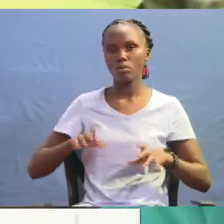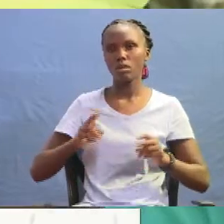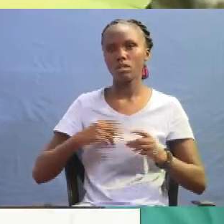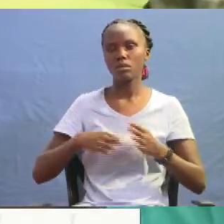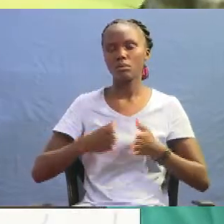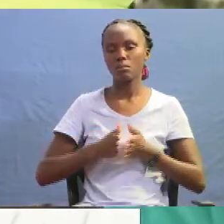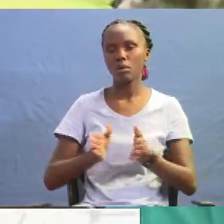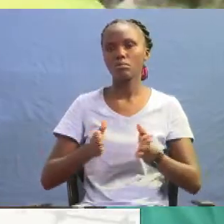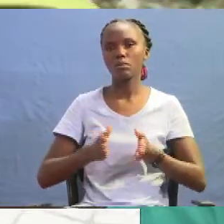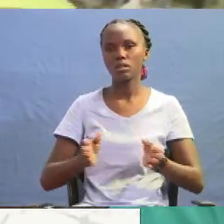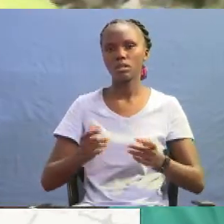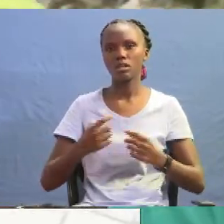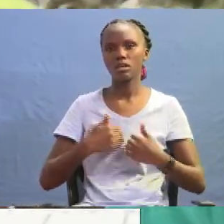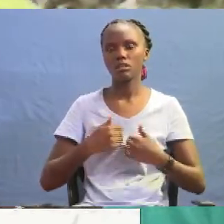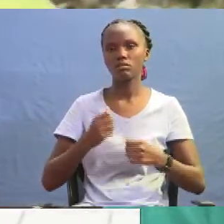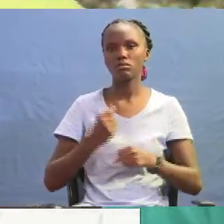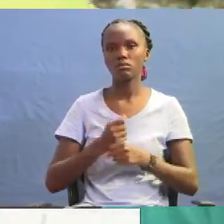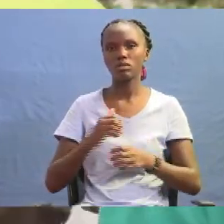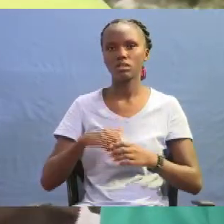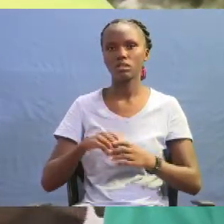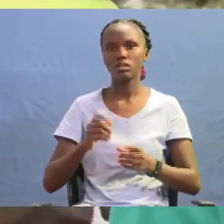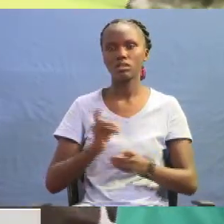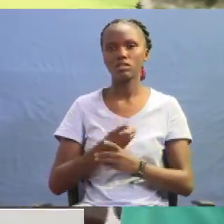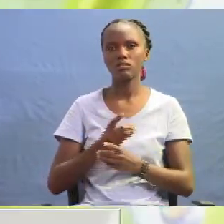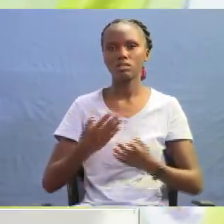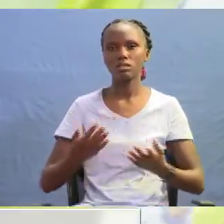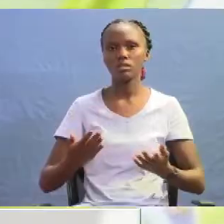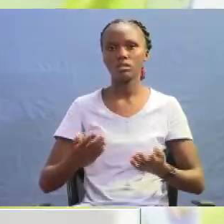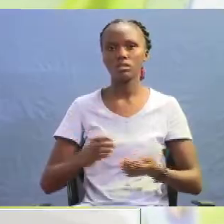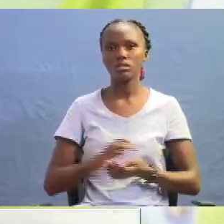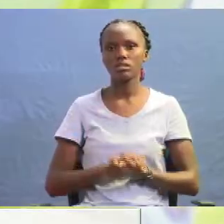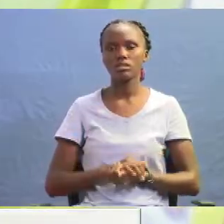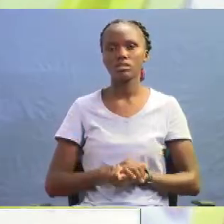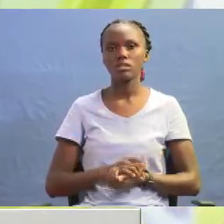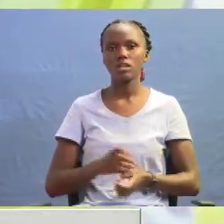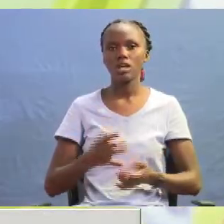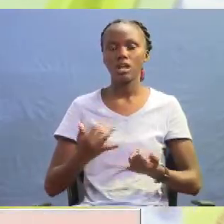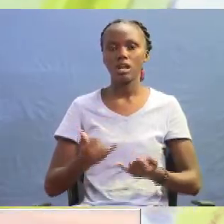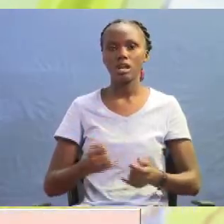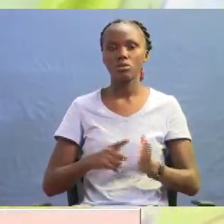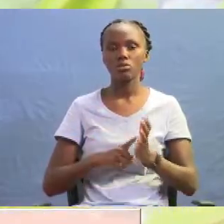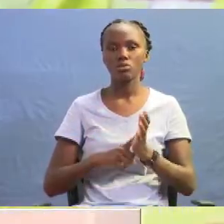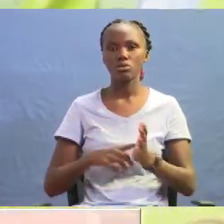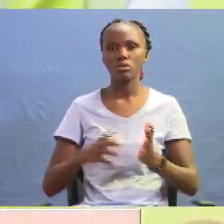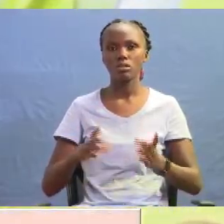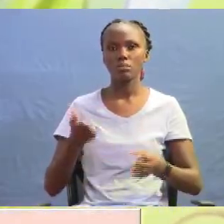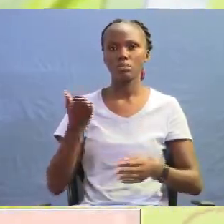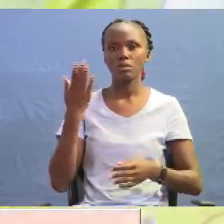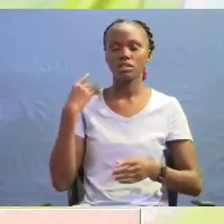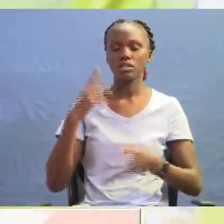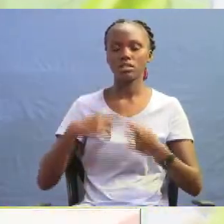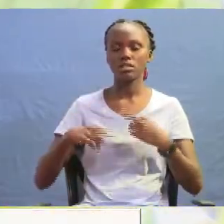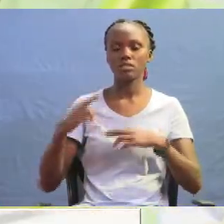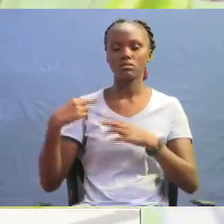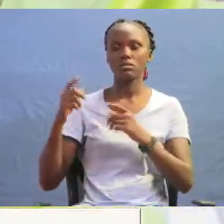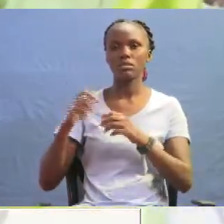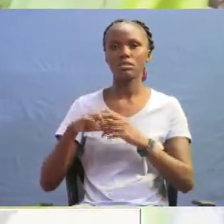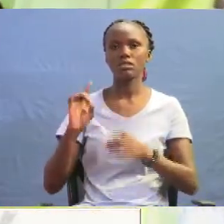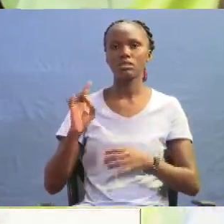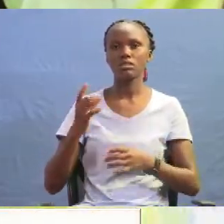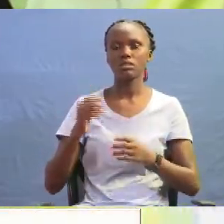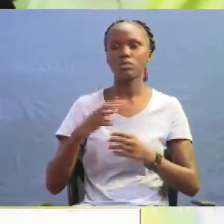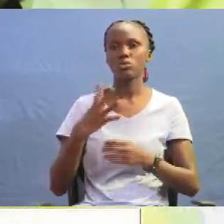political spaces, saying the government's silence speaks volumes. During the recent nationwide demonstration, over